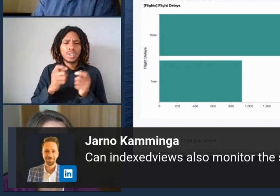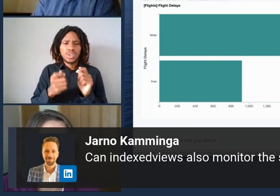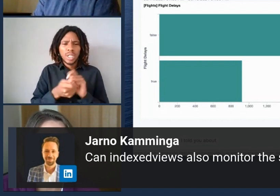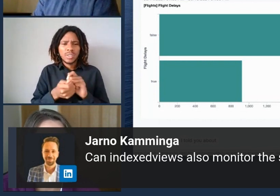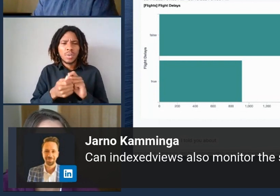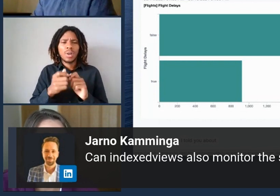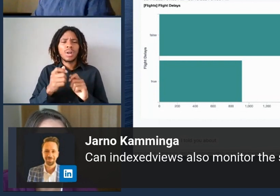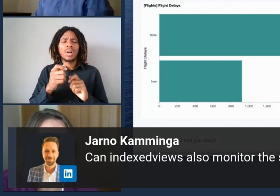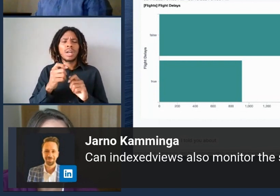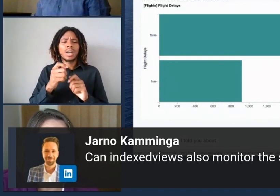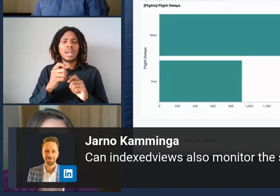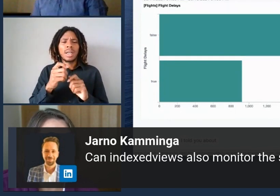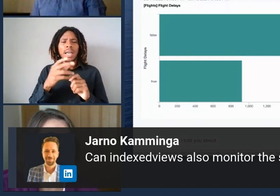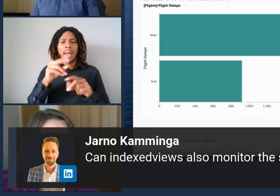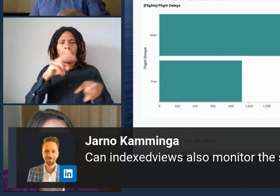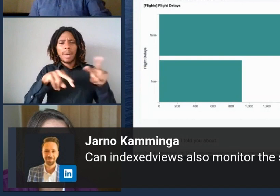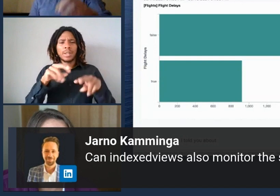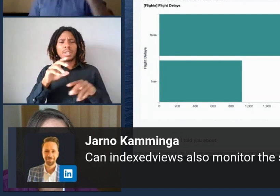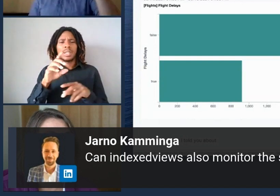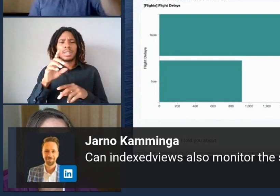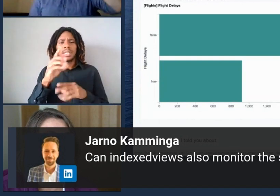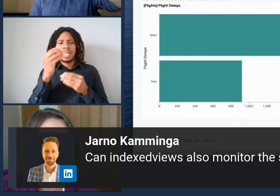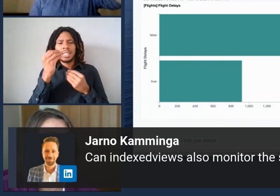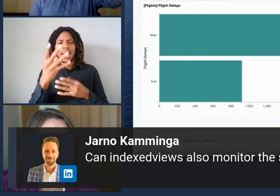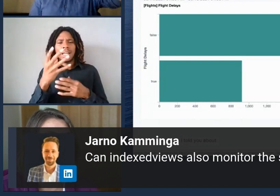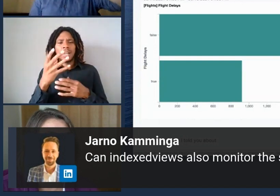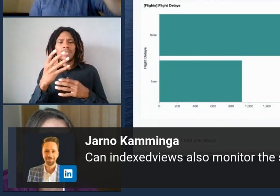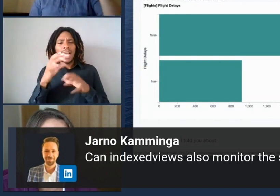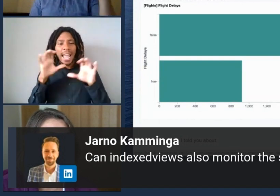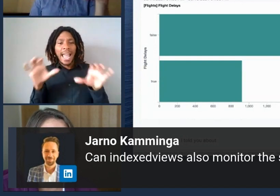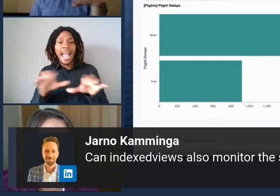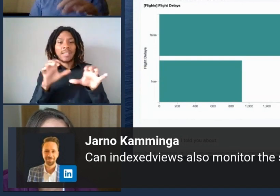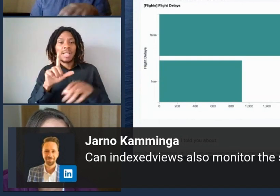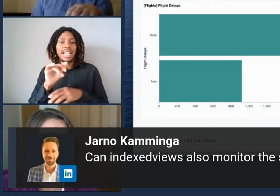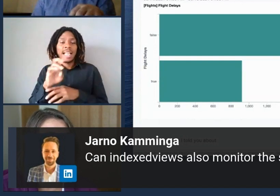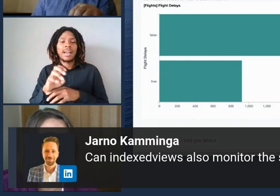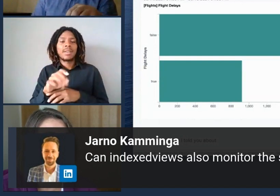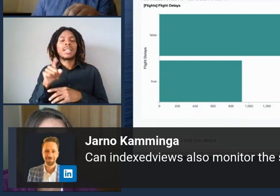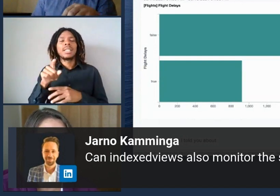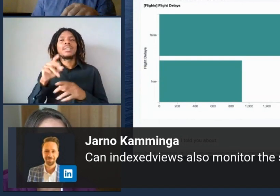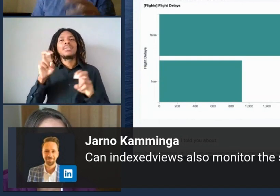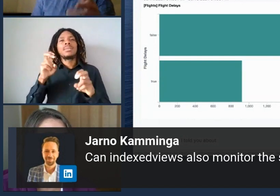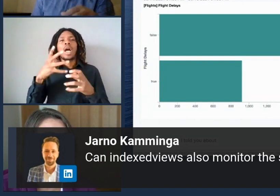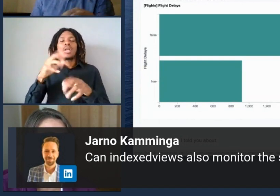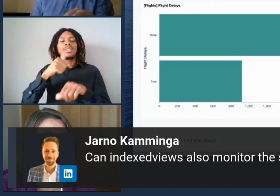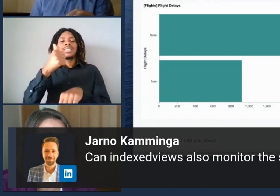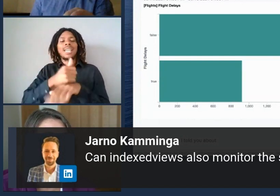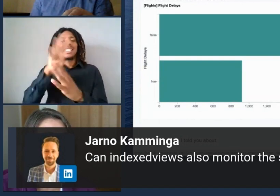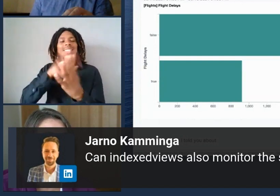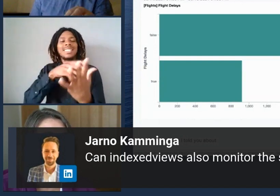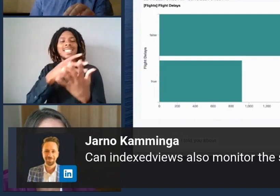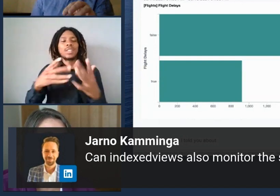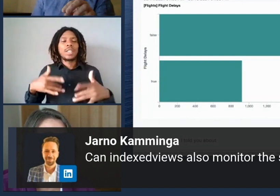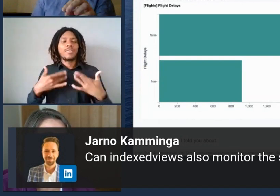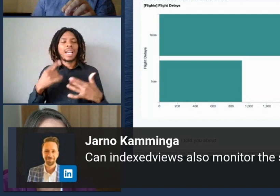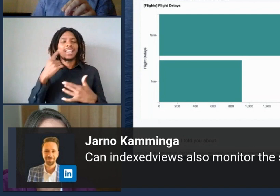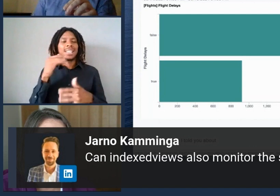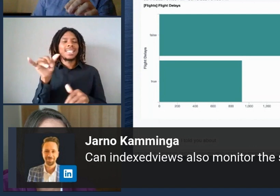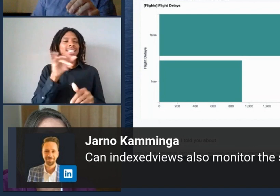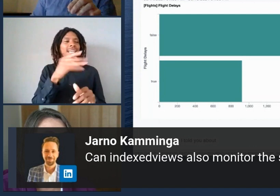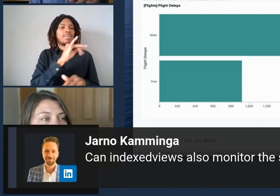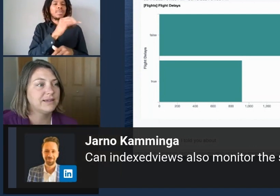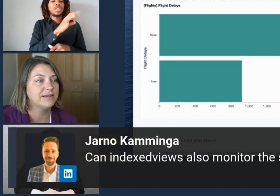data actively. It is these are scheduled events. Like I think that was similar to what Jeff had asked as